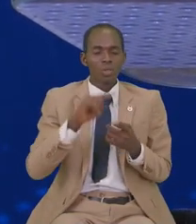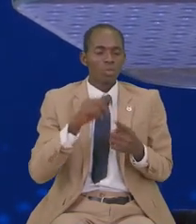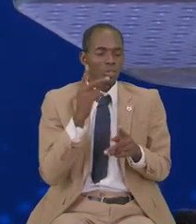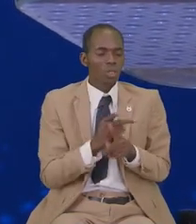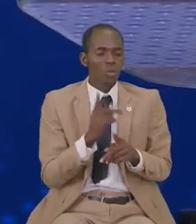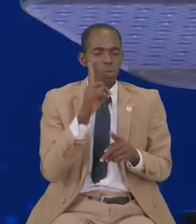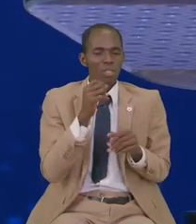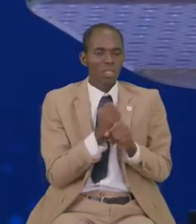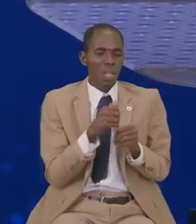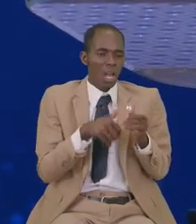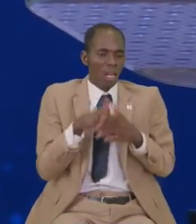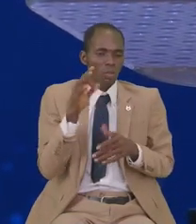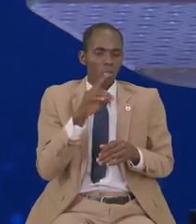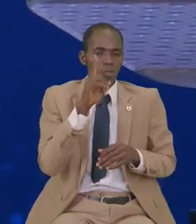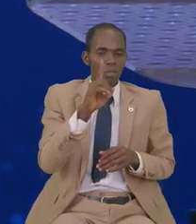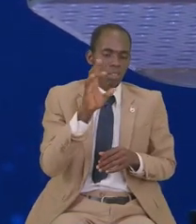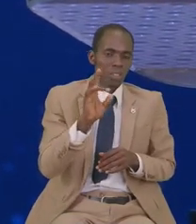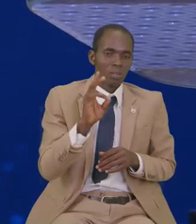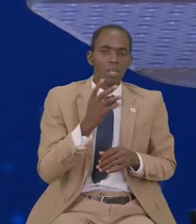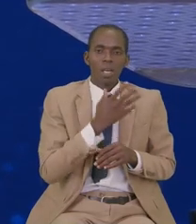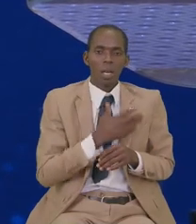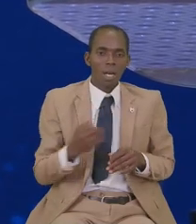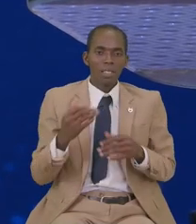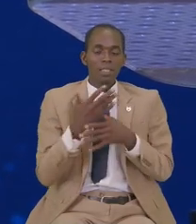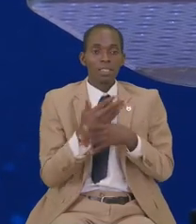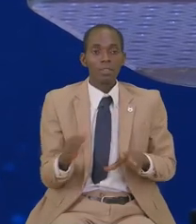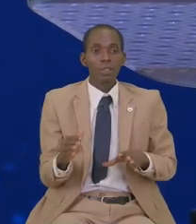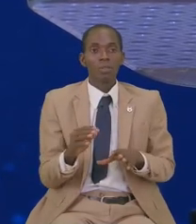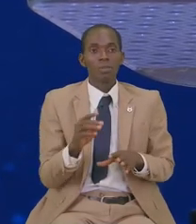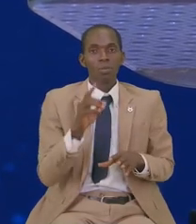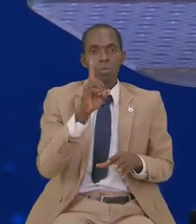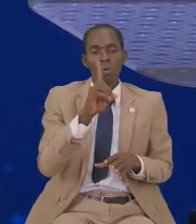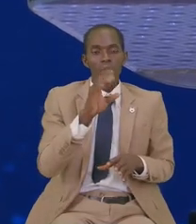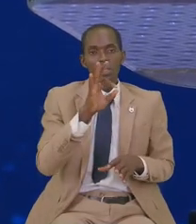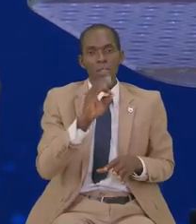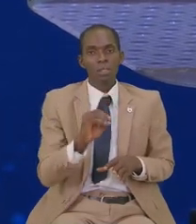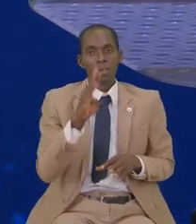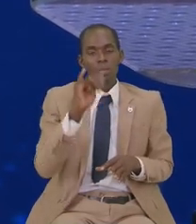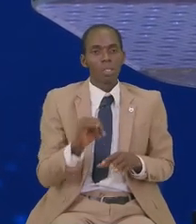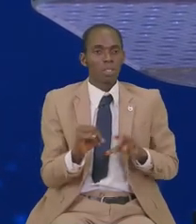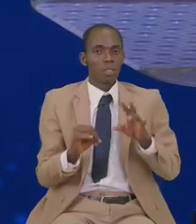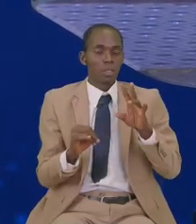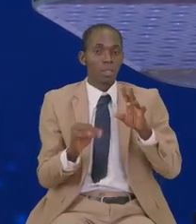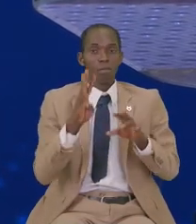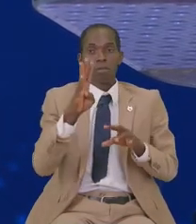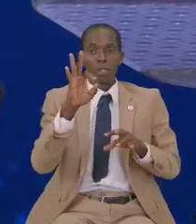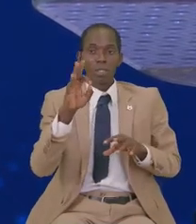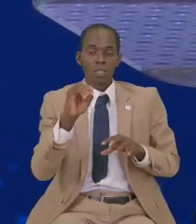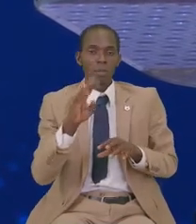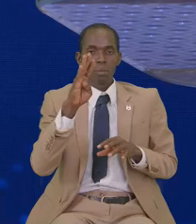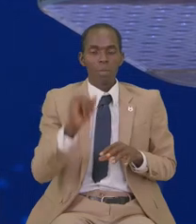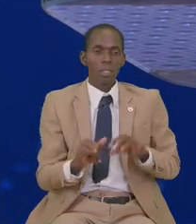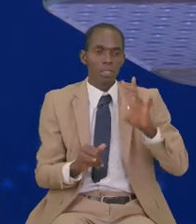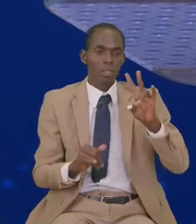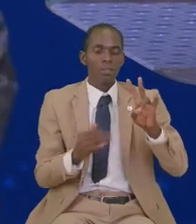of seven. And so he divided 490 by seven, and he got 70. He said, I'll send you